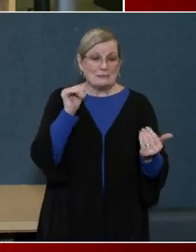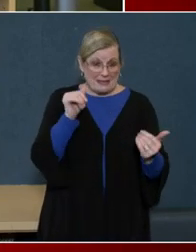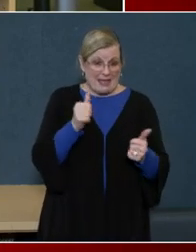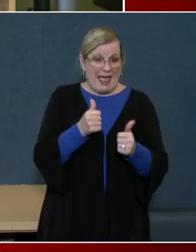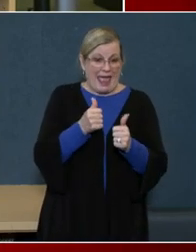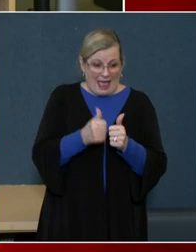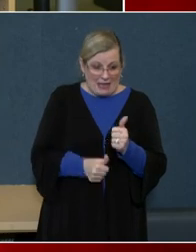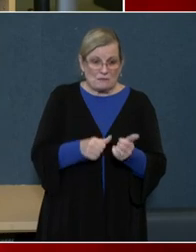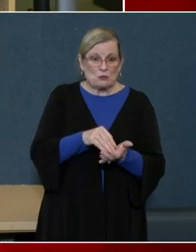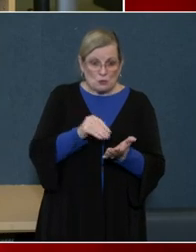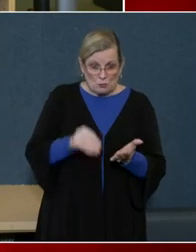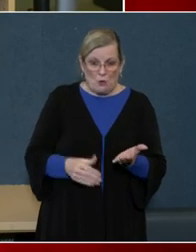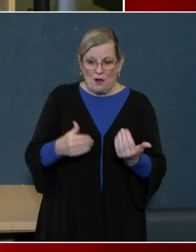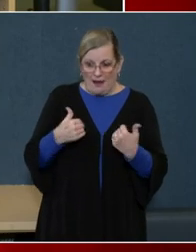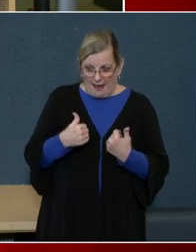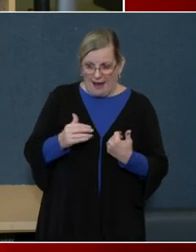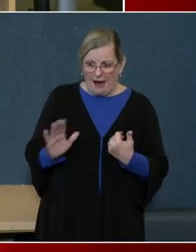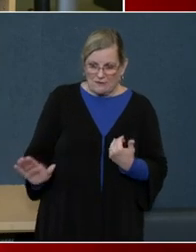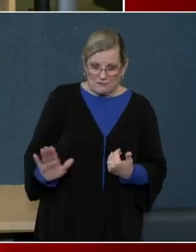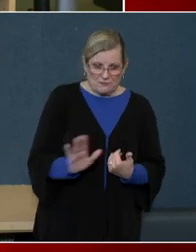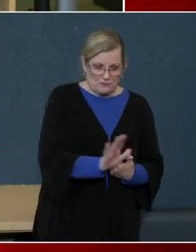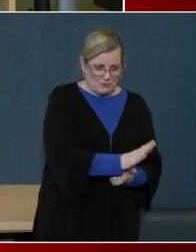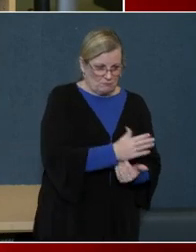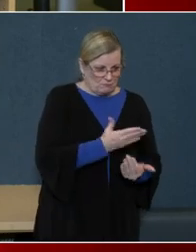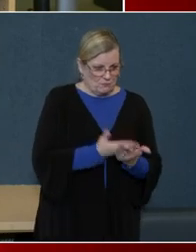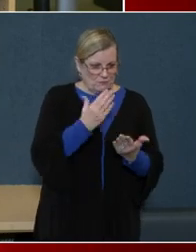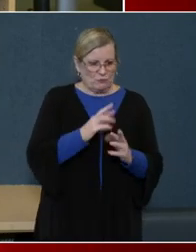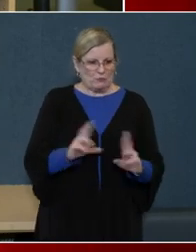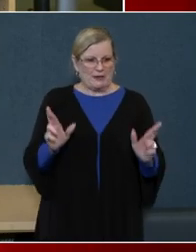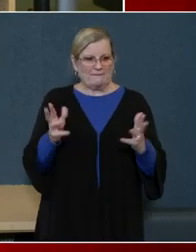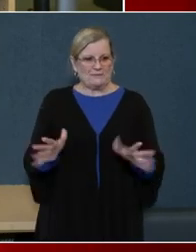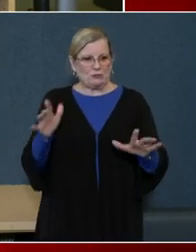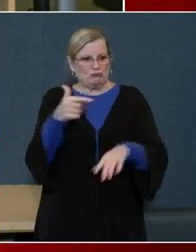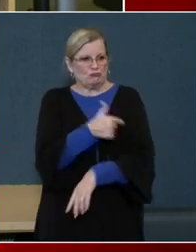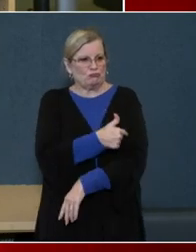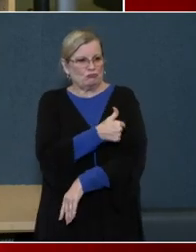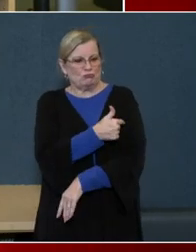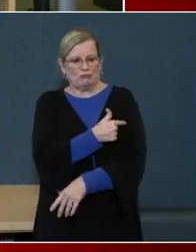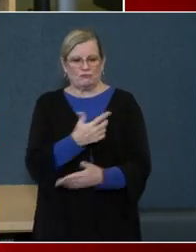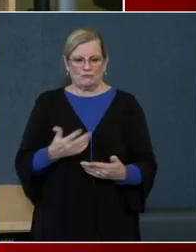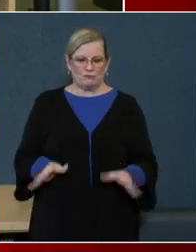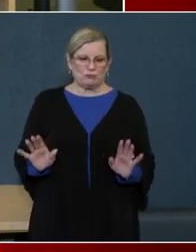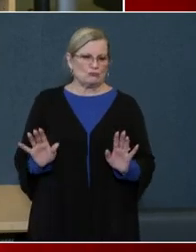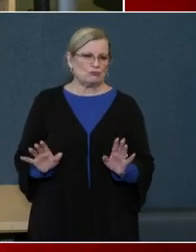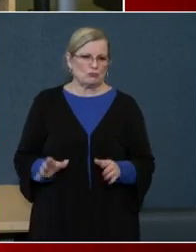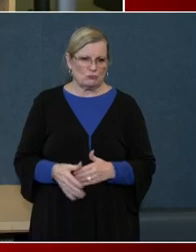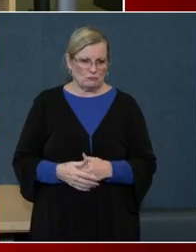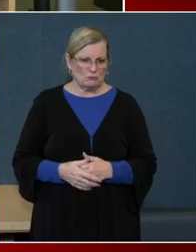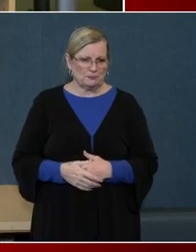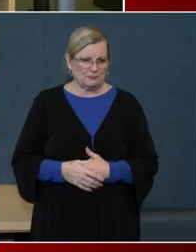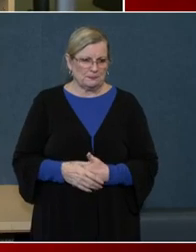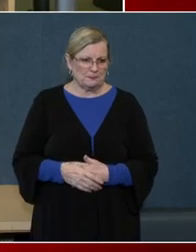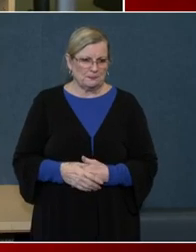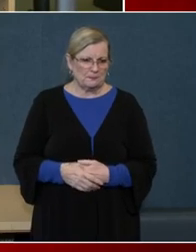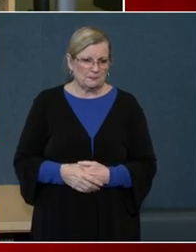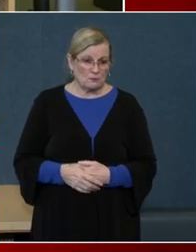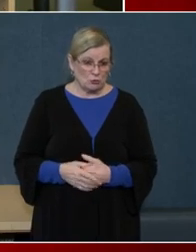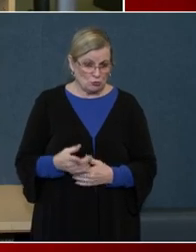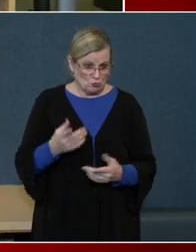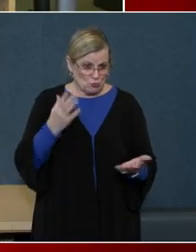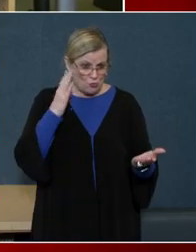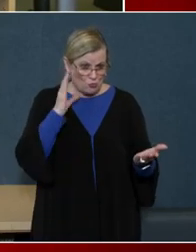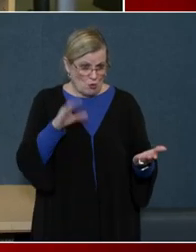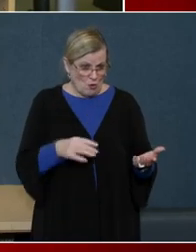immunization certificate before they participate in in-person learning. Can your staff tell us today that number of how many you've gotten so